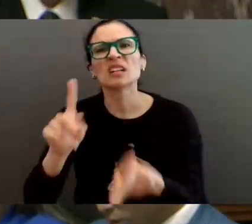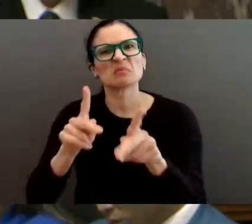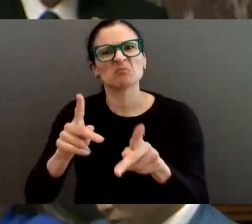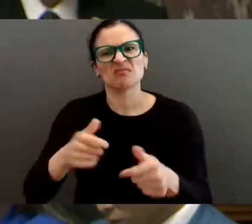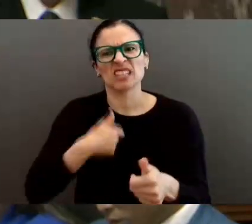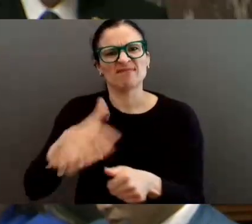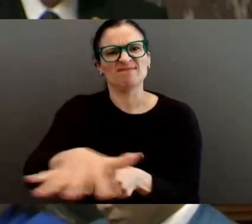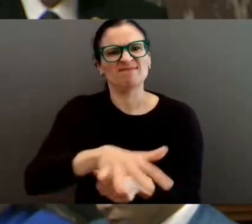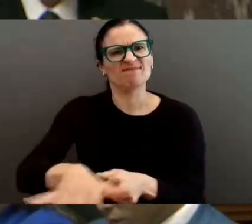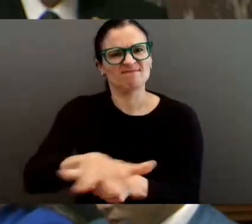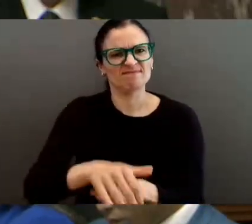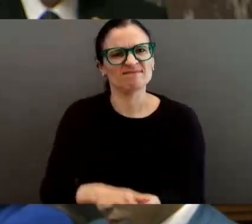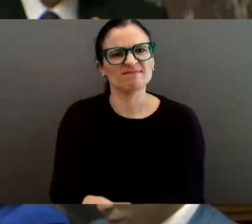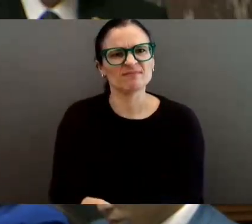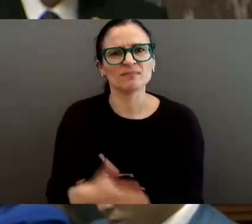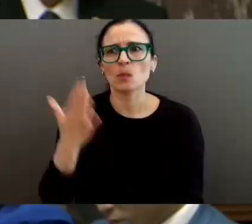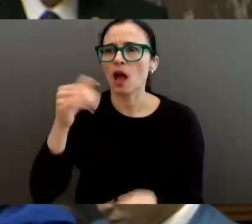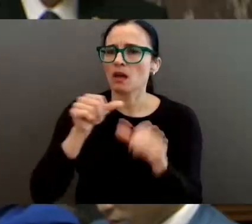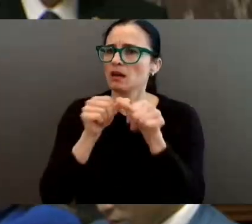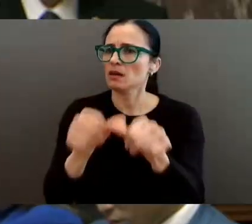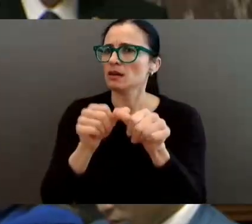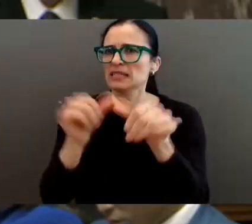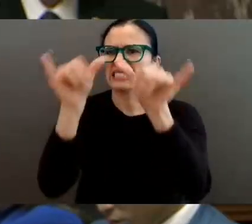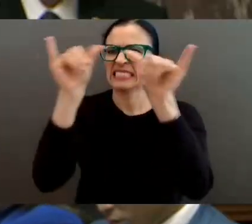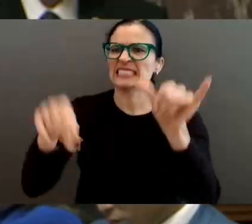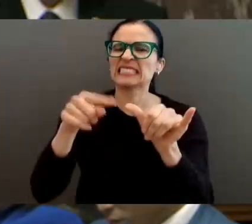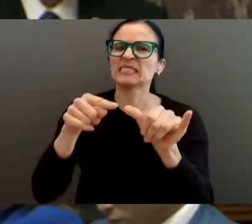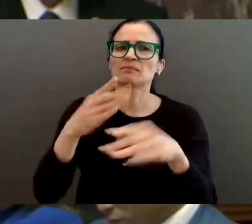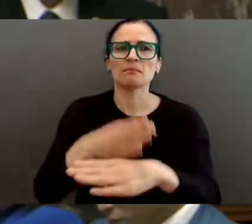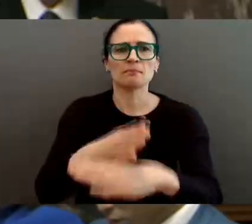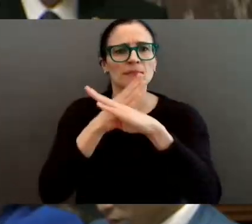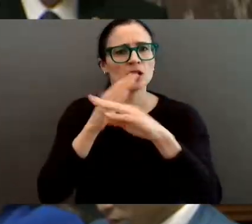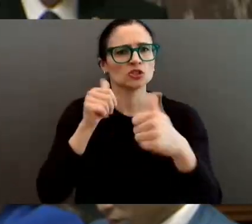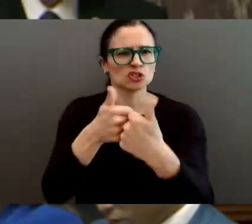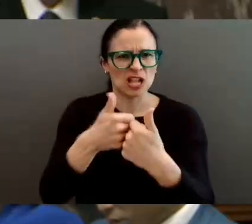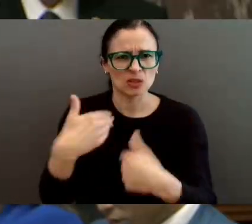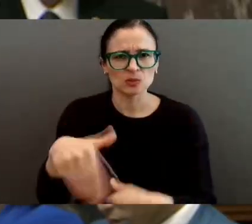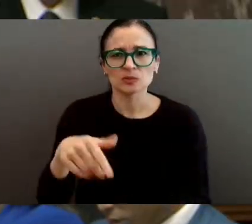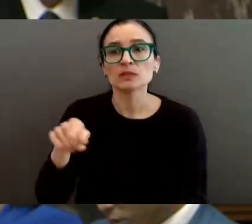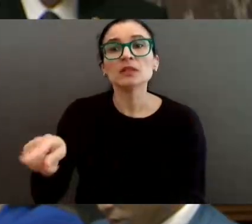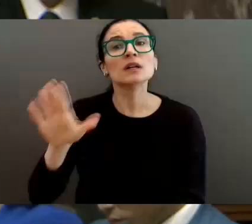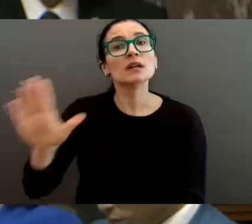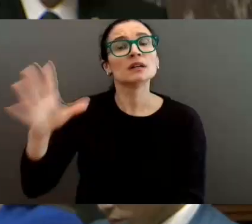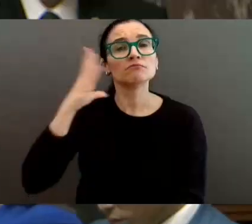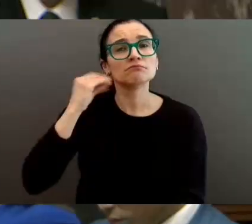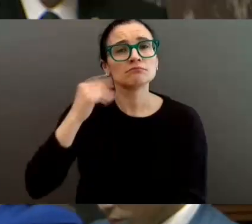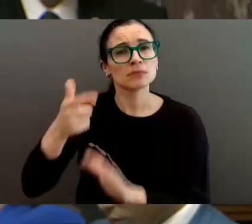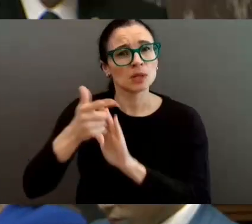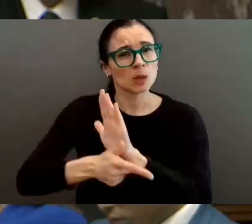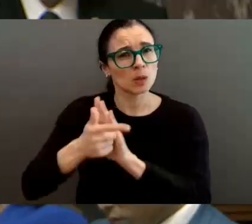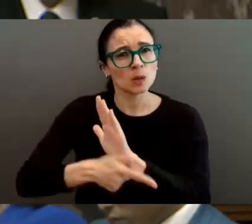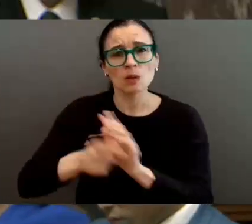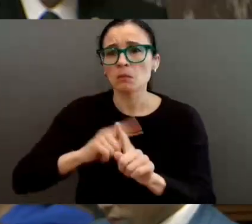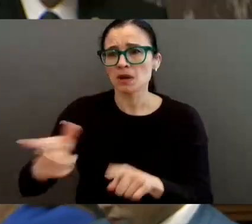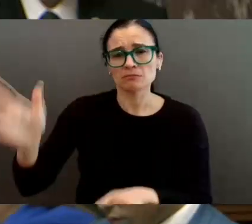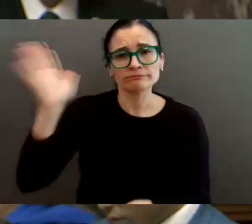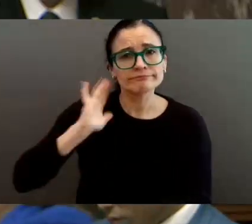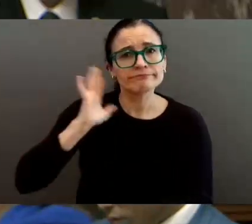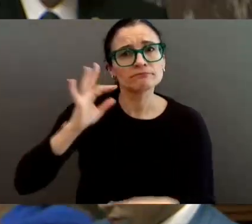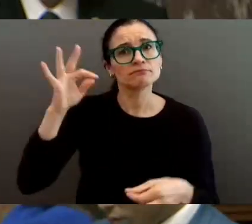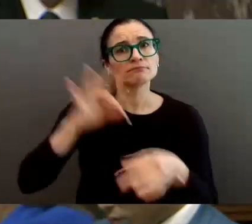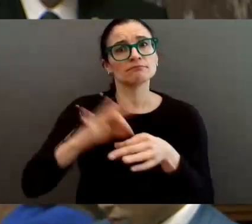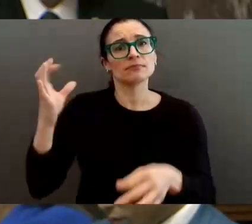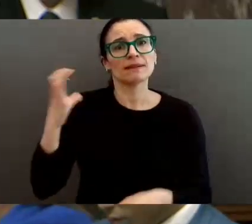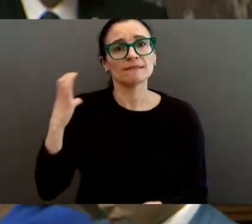lawyer, and a former elected official, but he's also been very public about his own struggle with addiction. That